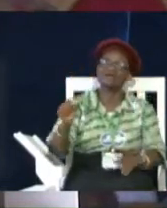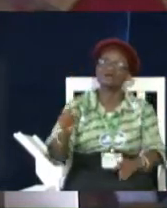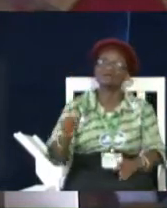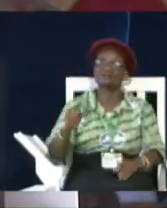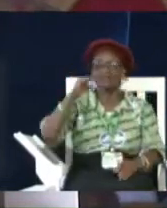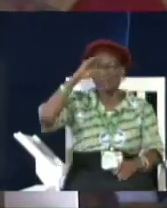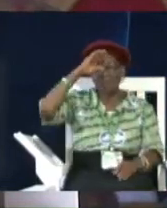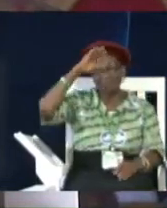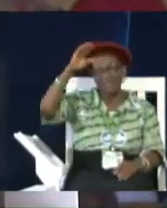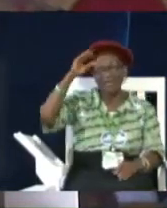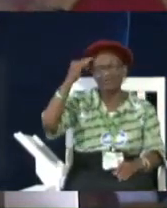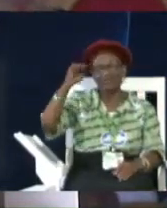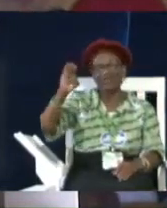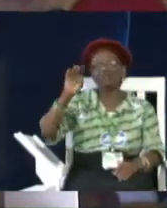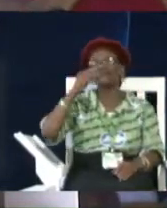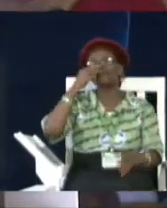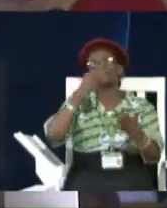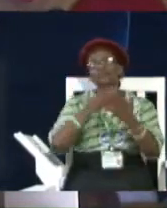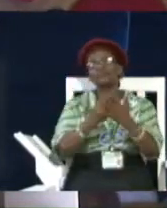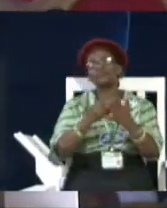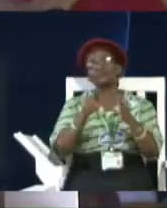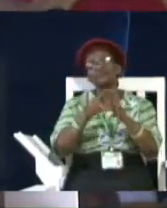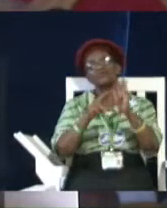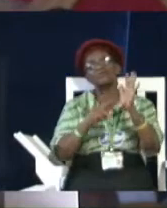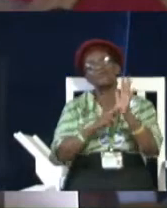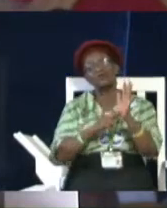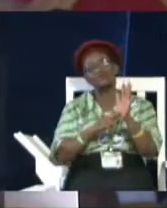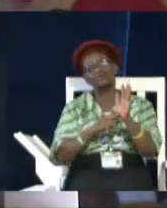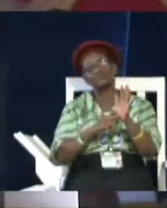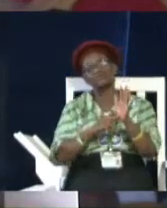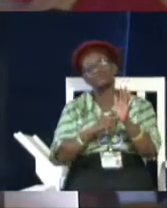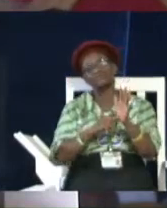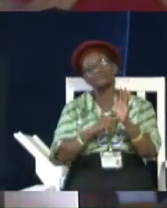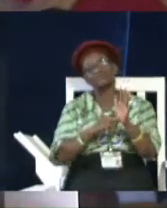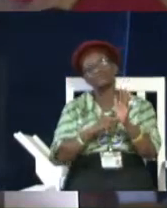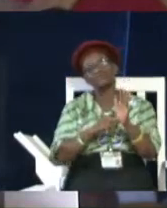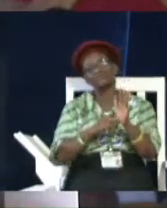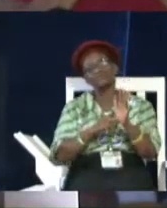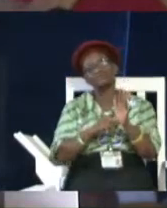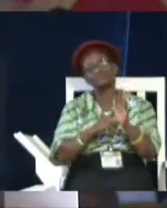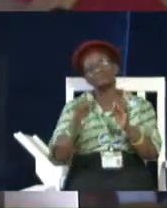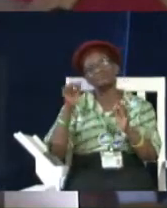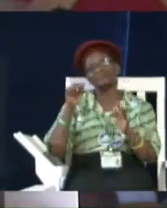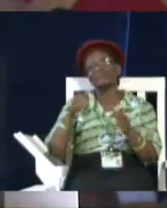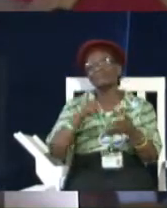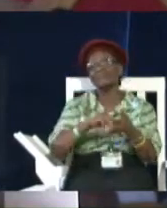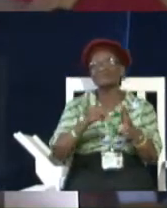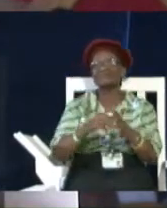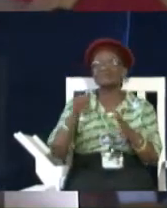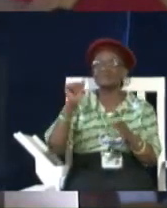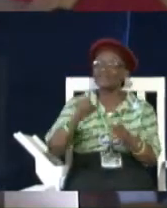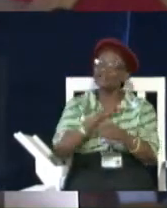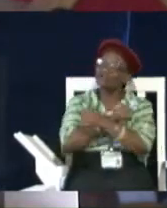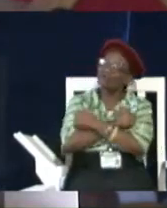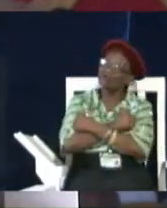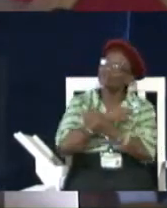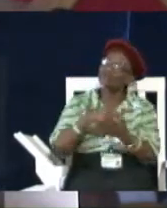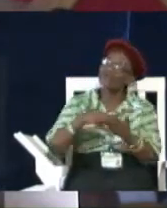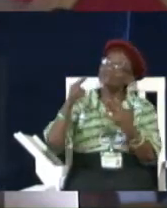Men of good reports. That means they love righteousness, they hate iniquity.